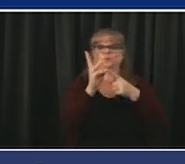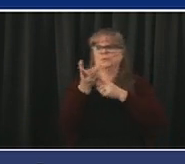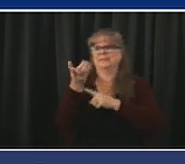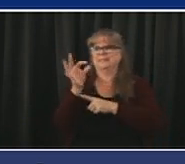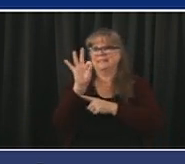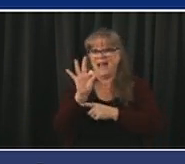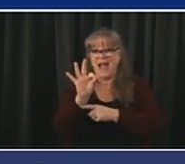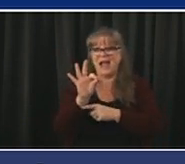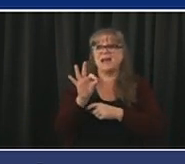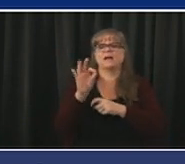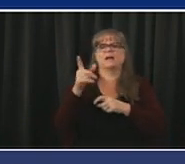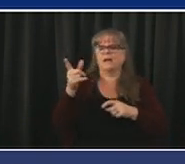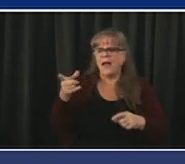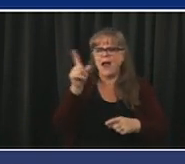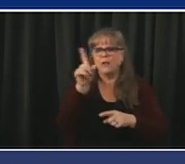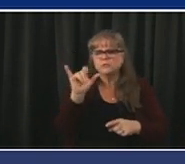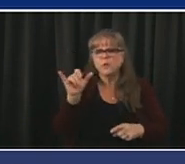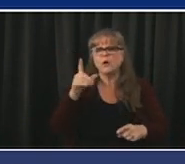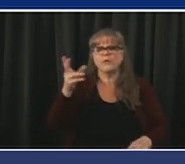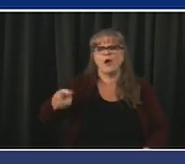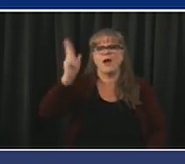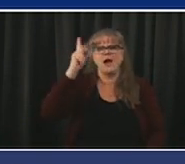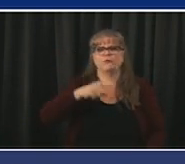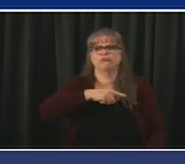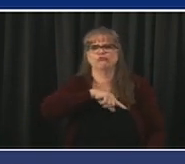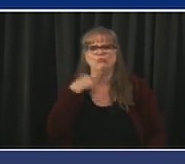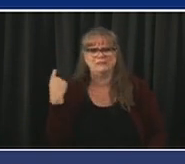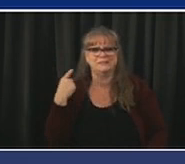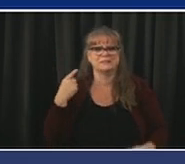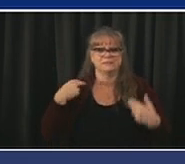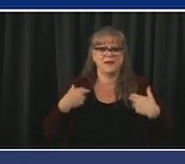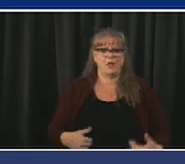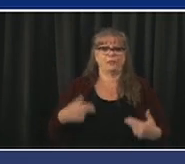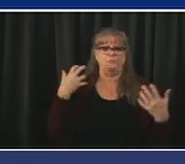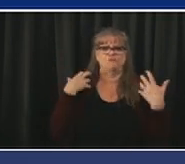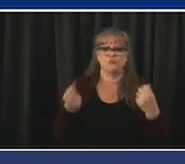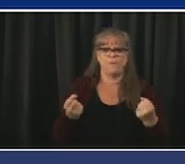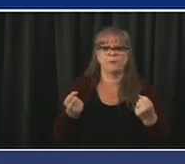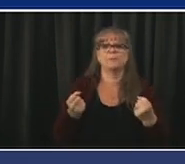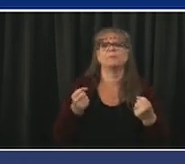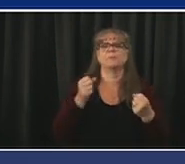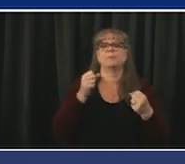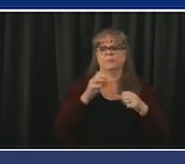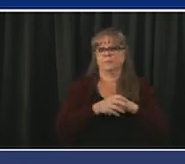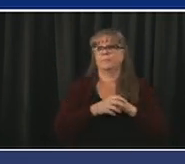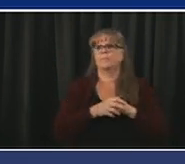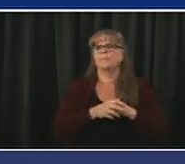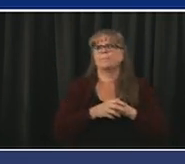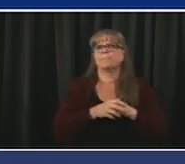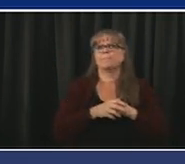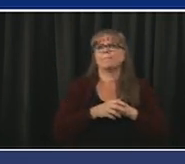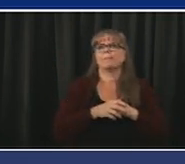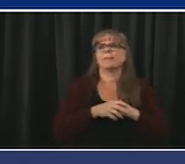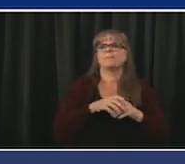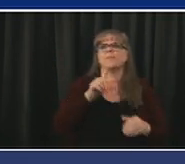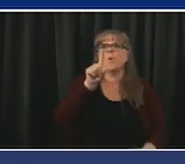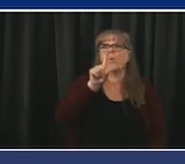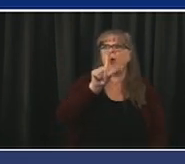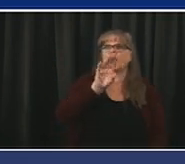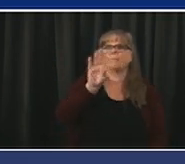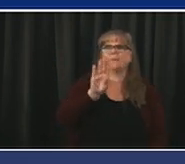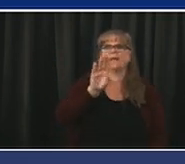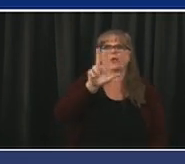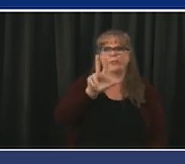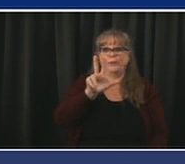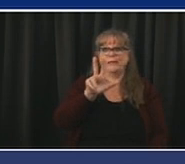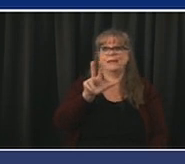here. Next slide, please. So in Phase 1B3, we now estimate that there are approximately